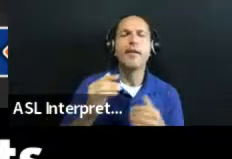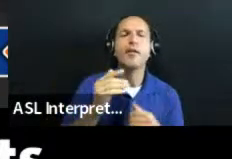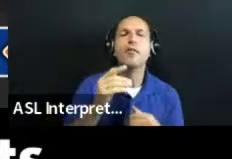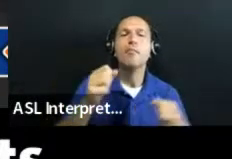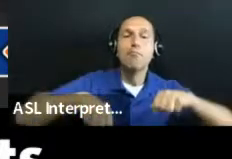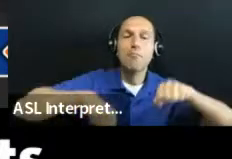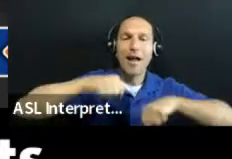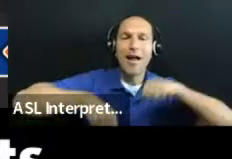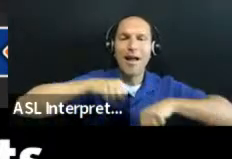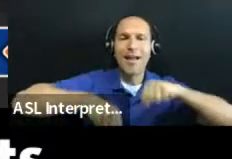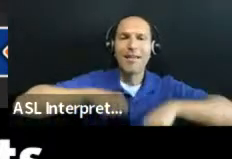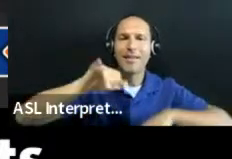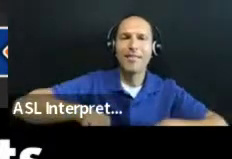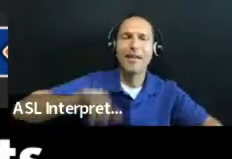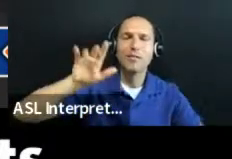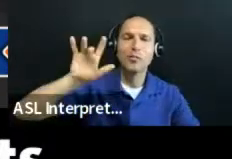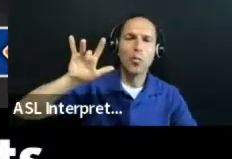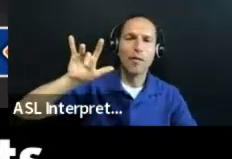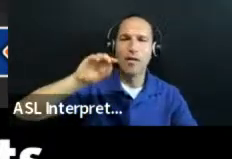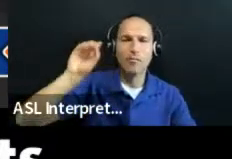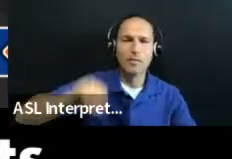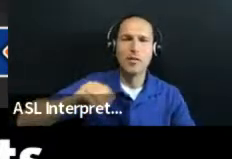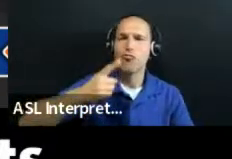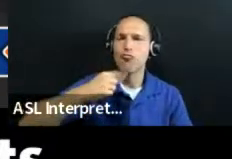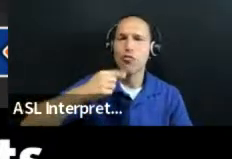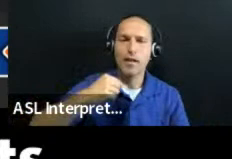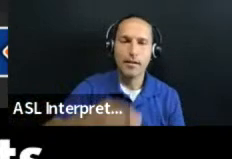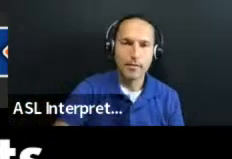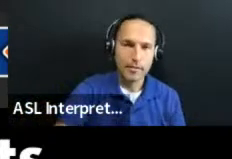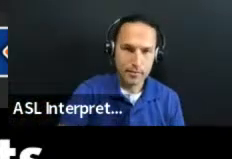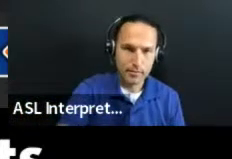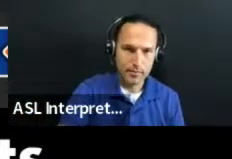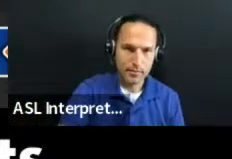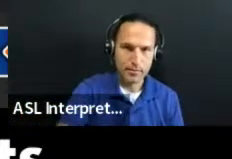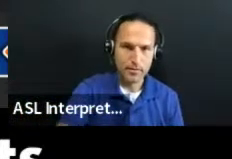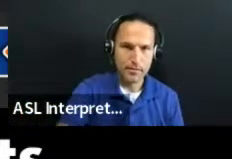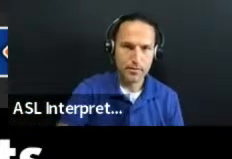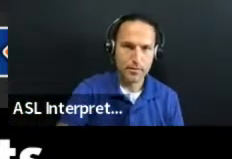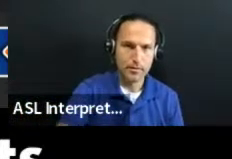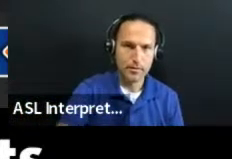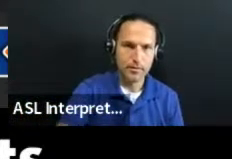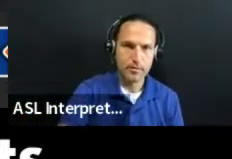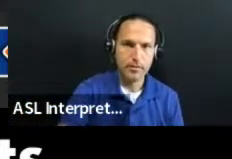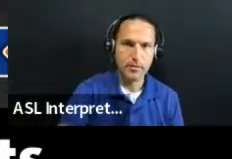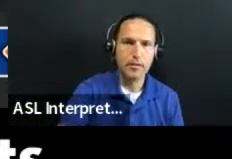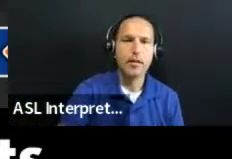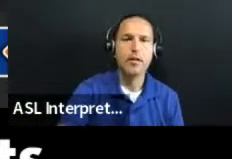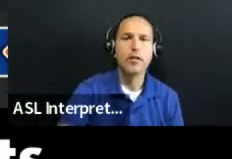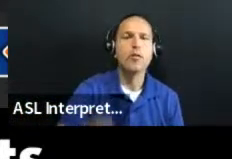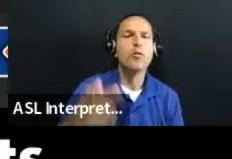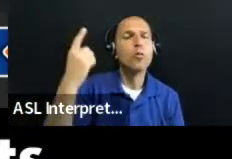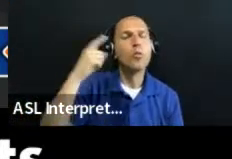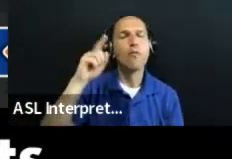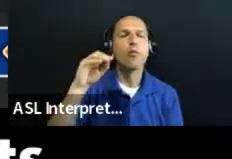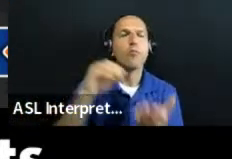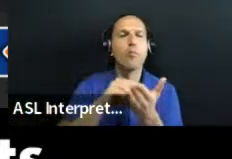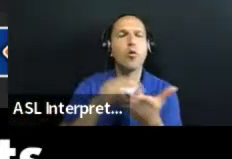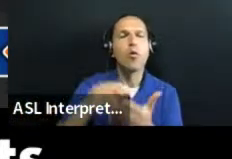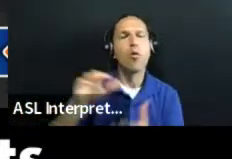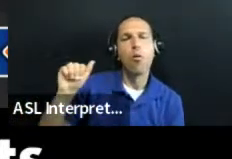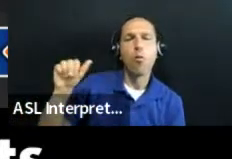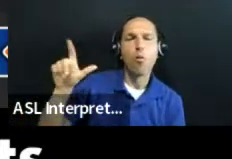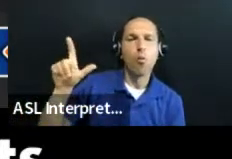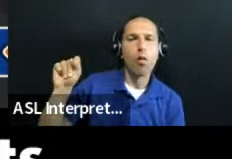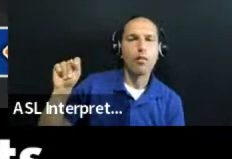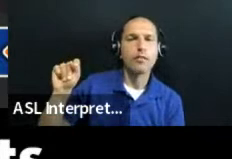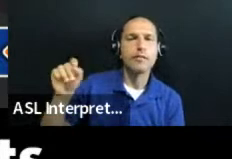25%. So this is a great example of how to what to put in the alt text for a pie chart of